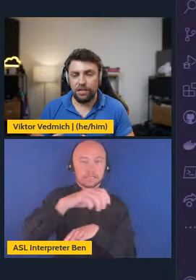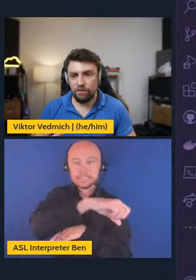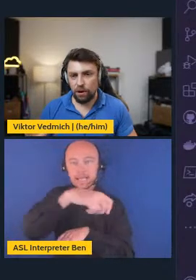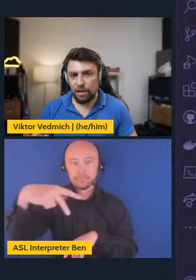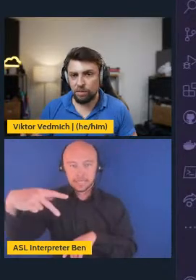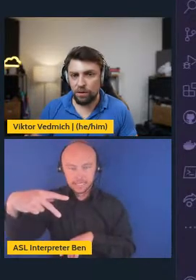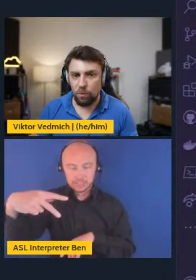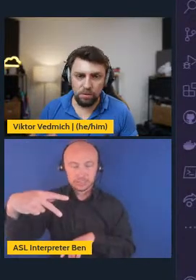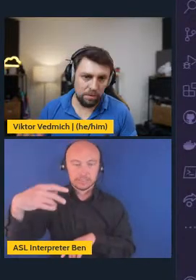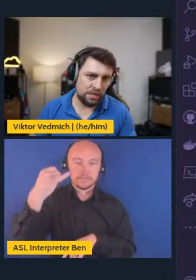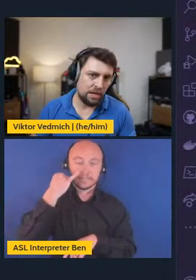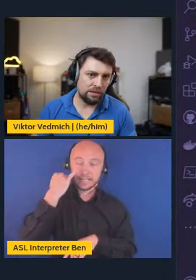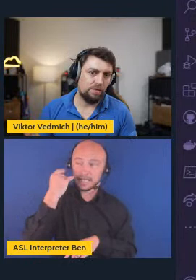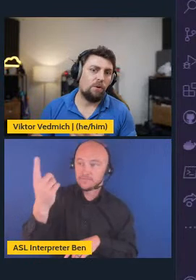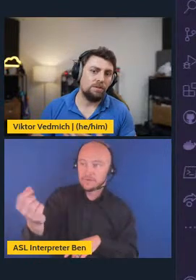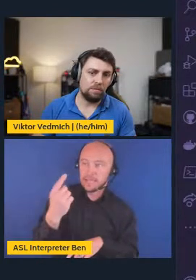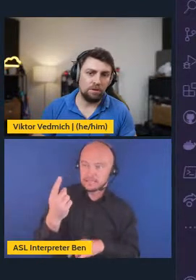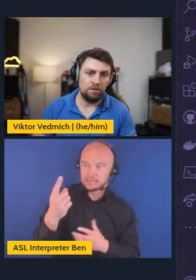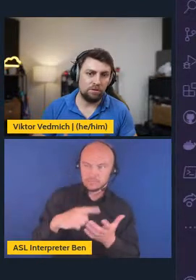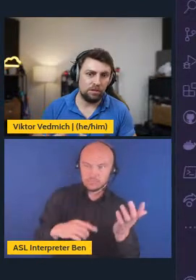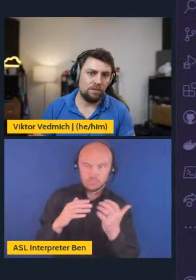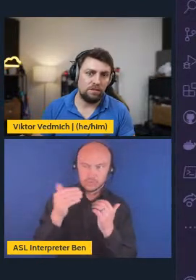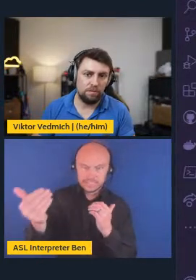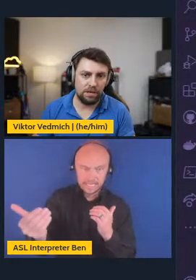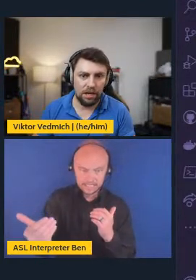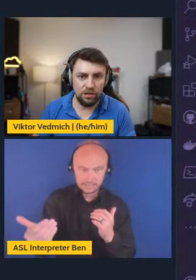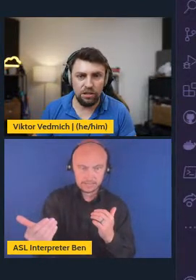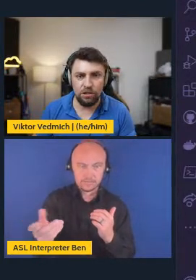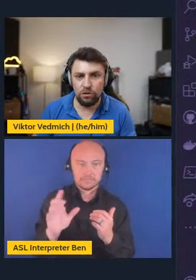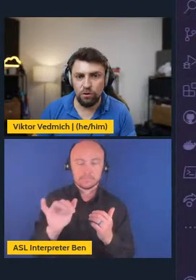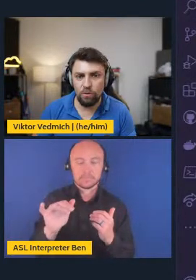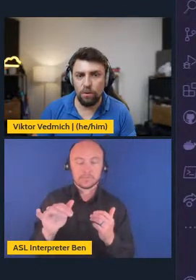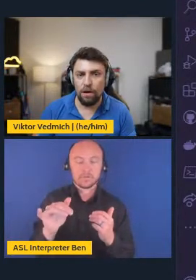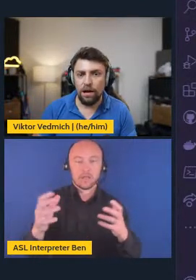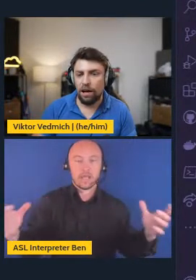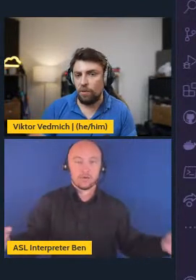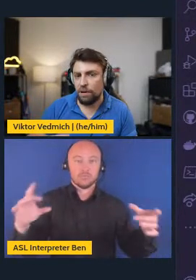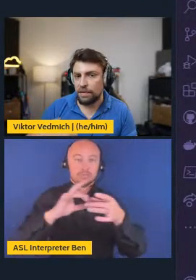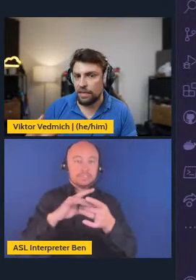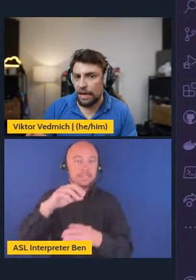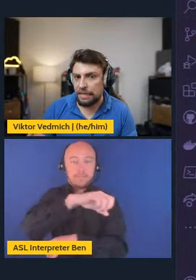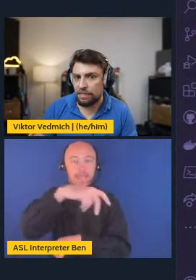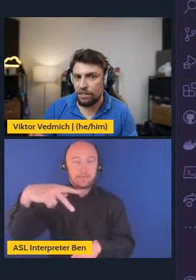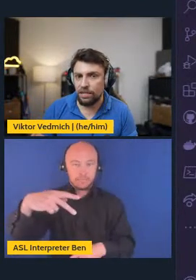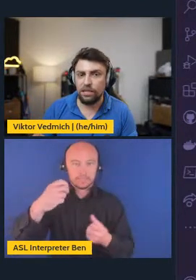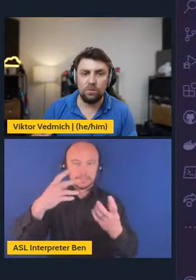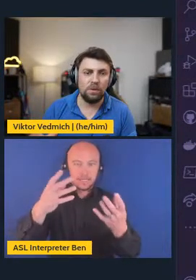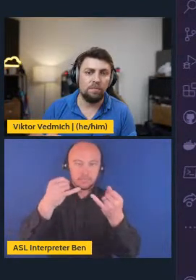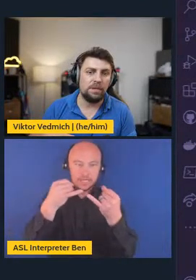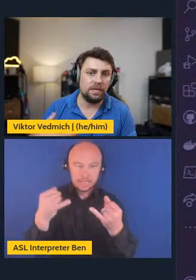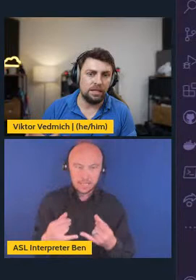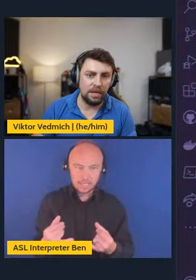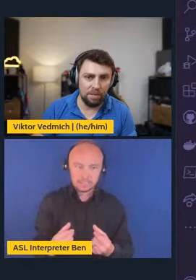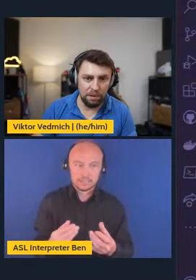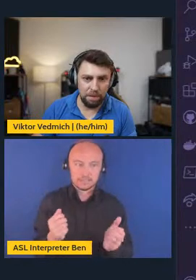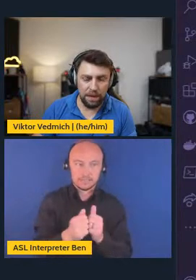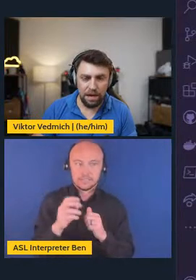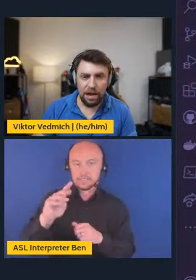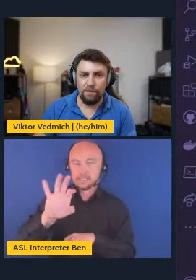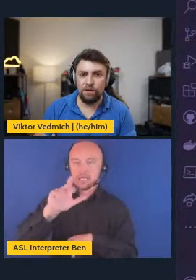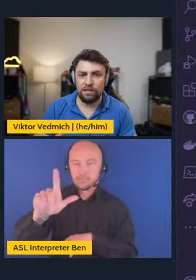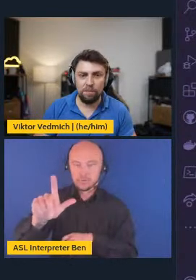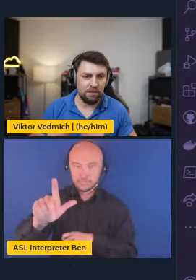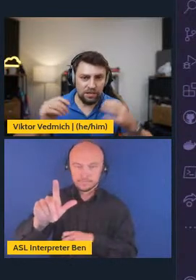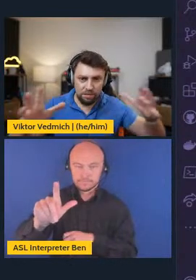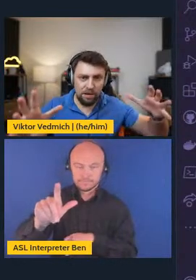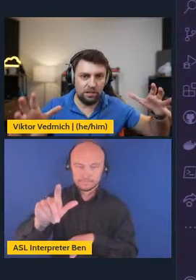And if you ask me what will the next, of course, I'm going to sync this application and show you how many lines it will be in YAML. And